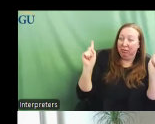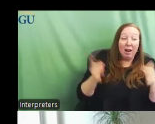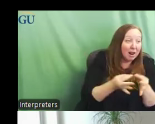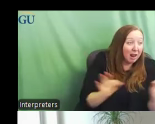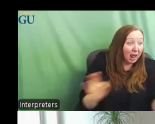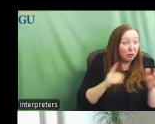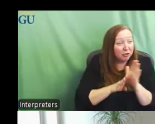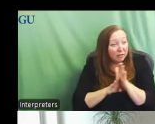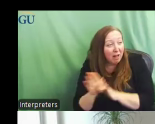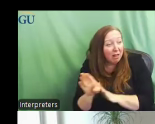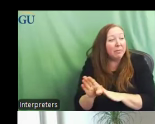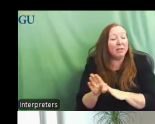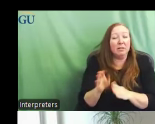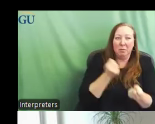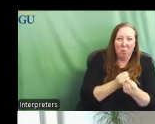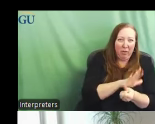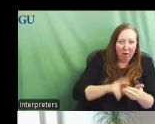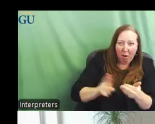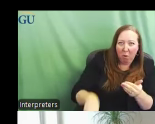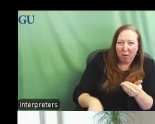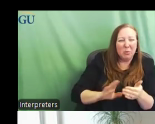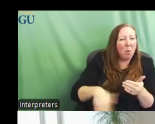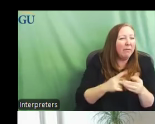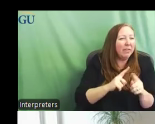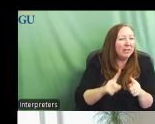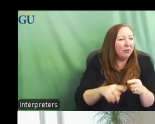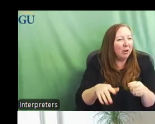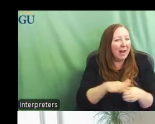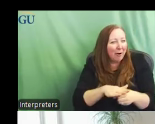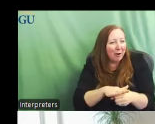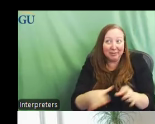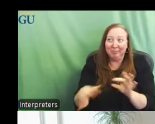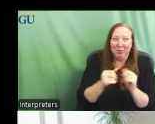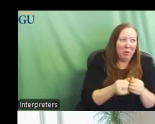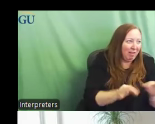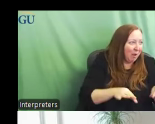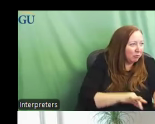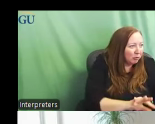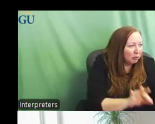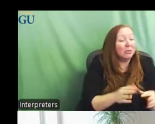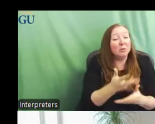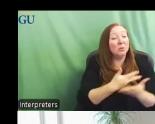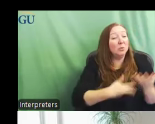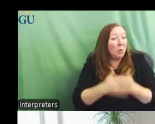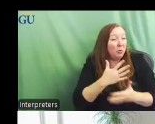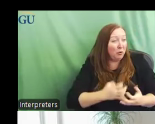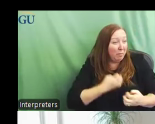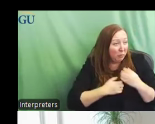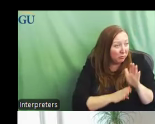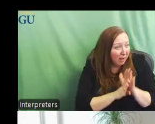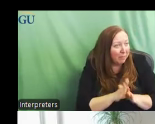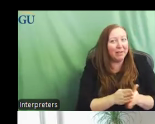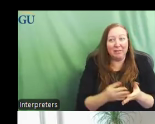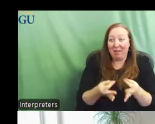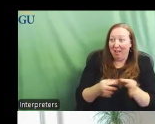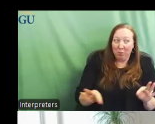the related areas like social emotional development, play development, and those kinds of things. We know it's coordinated by the 3